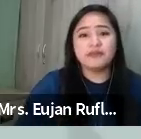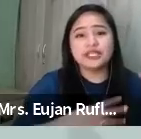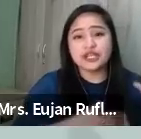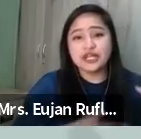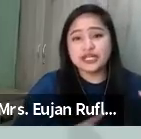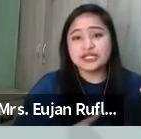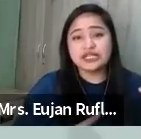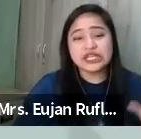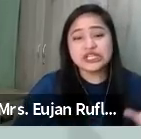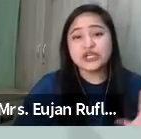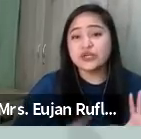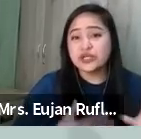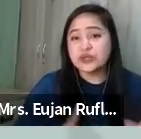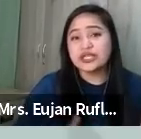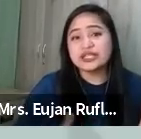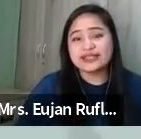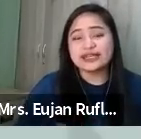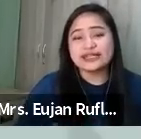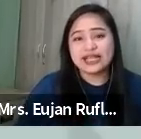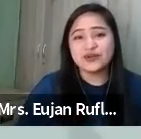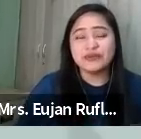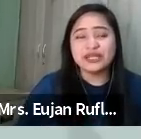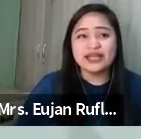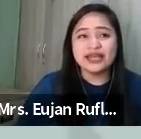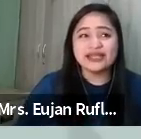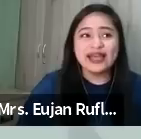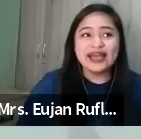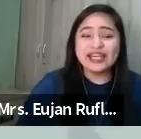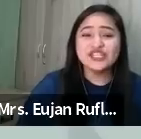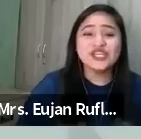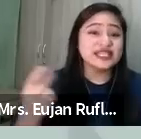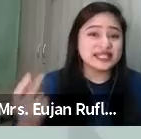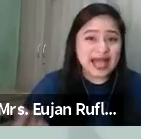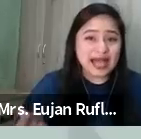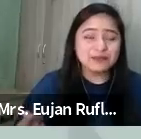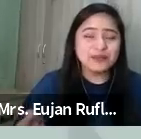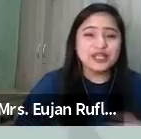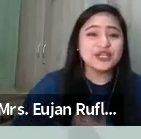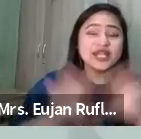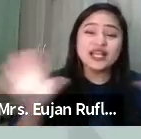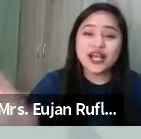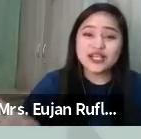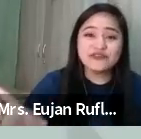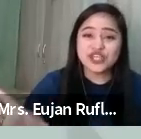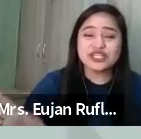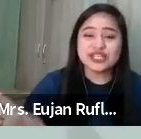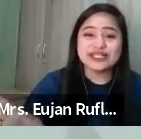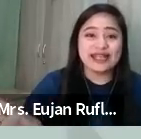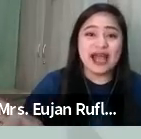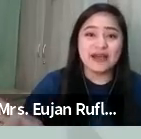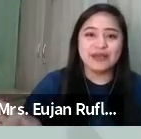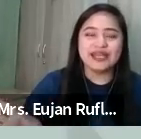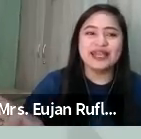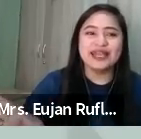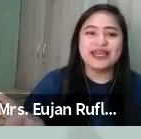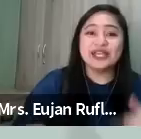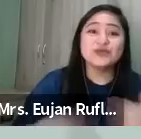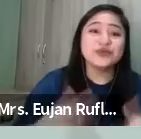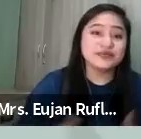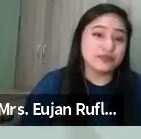the materials that the teacher will use inside the classroom. But then, in just a snap, there's a lot of changes that